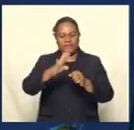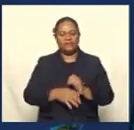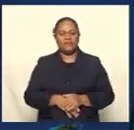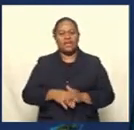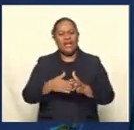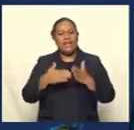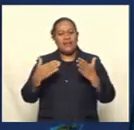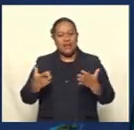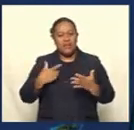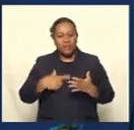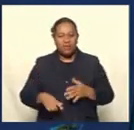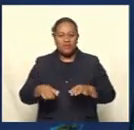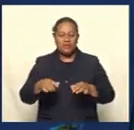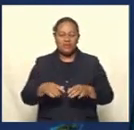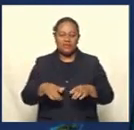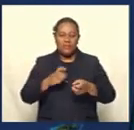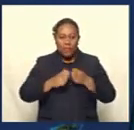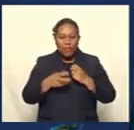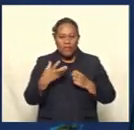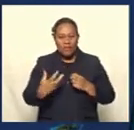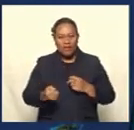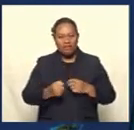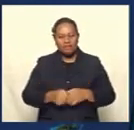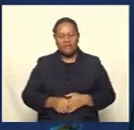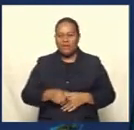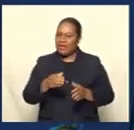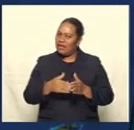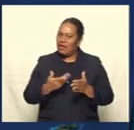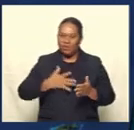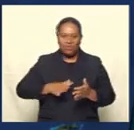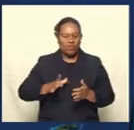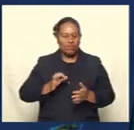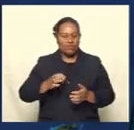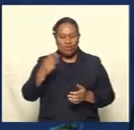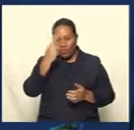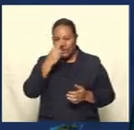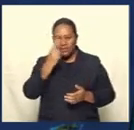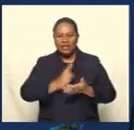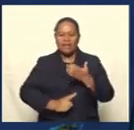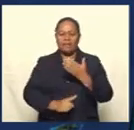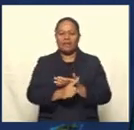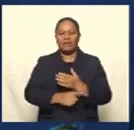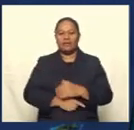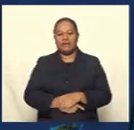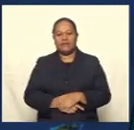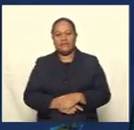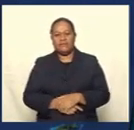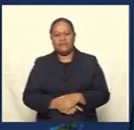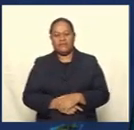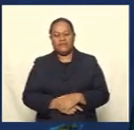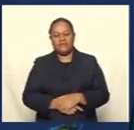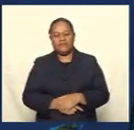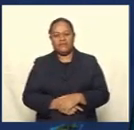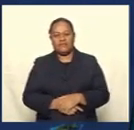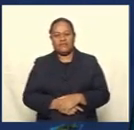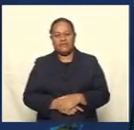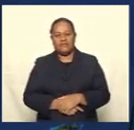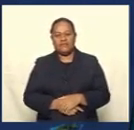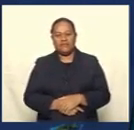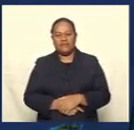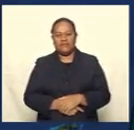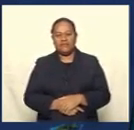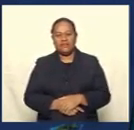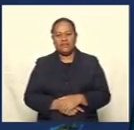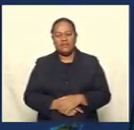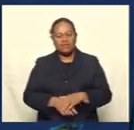right now, there's so much of risk in doing that, so we are waiting. We